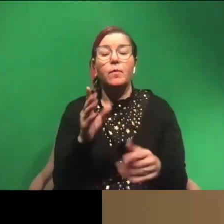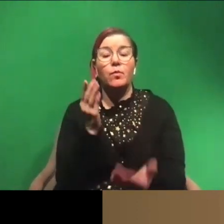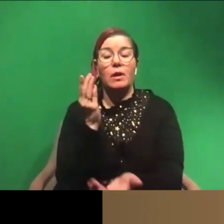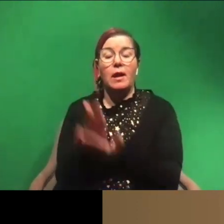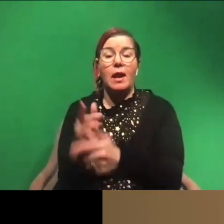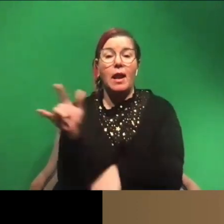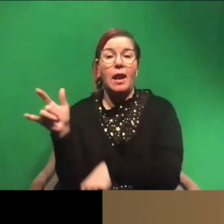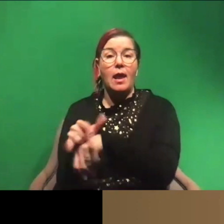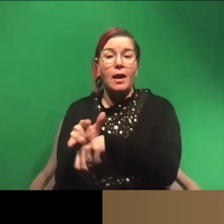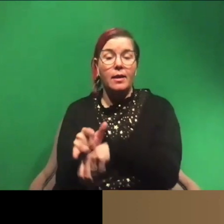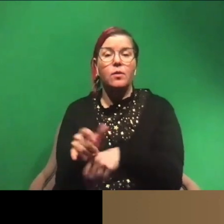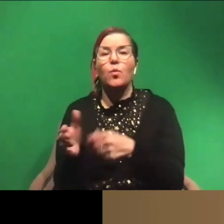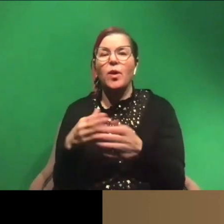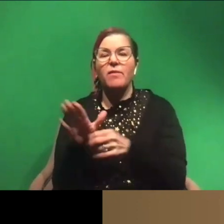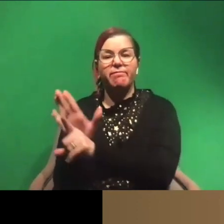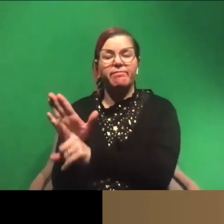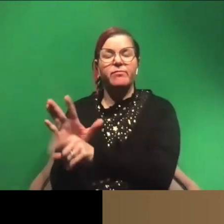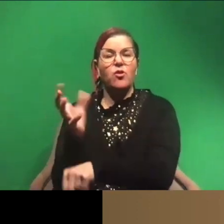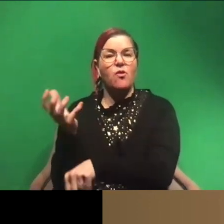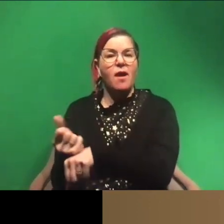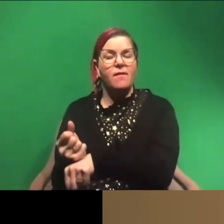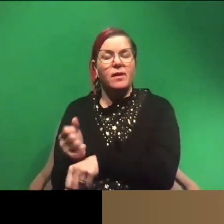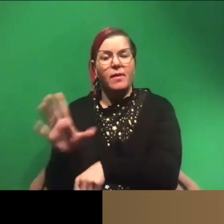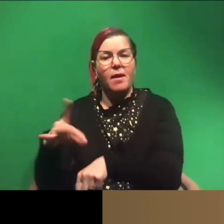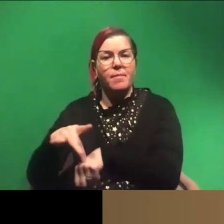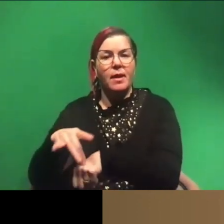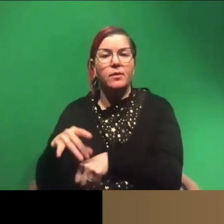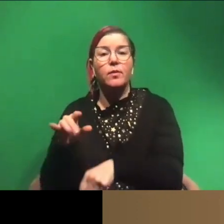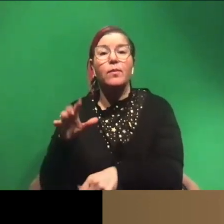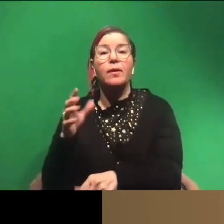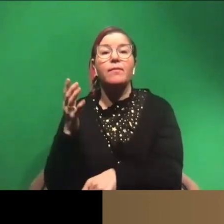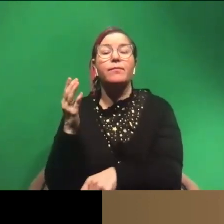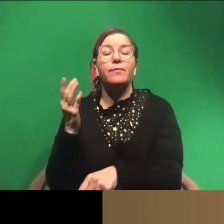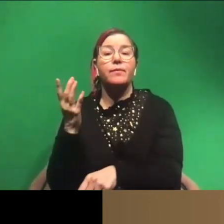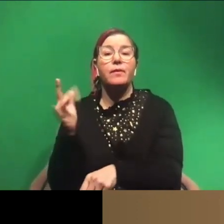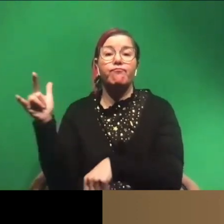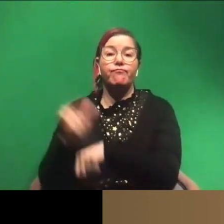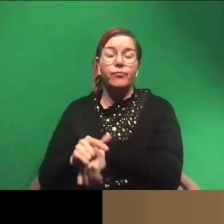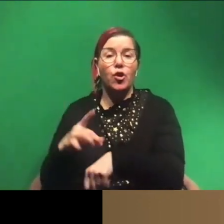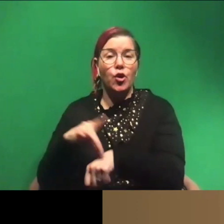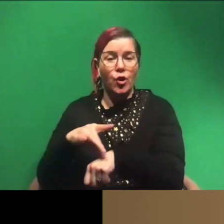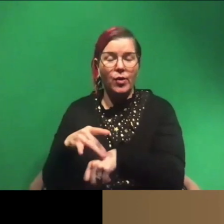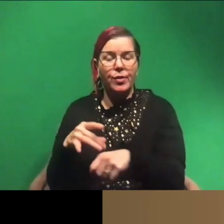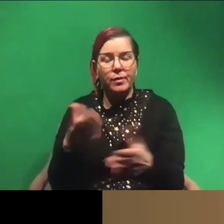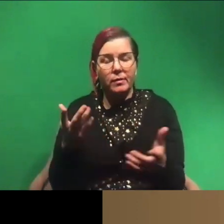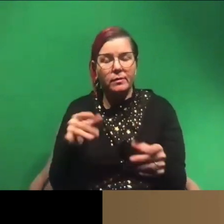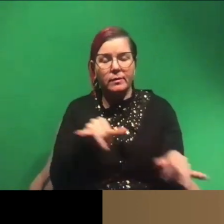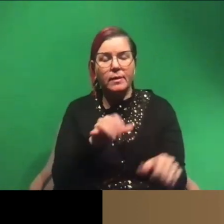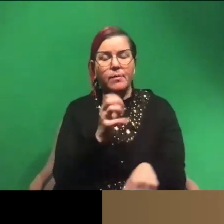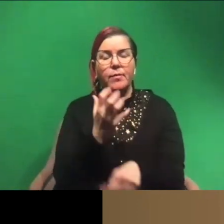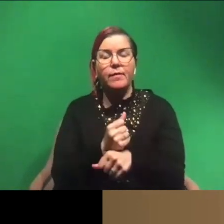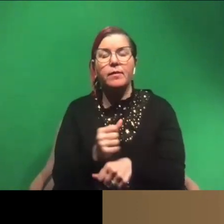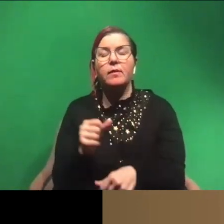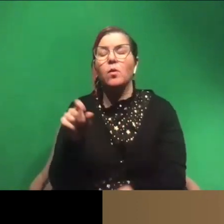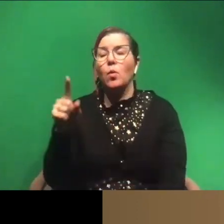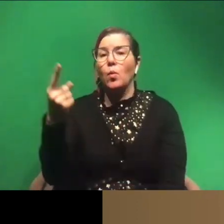you have whatever the gravity is of that planetary body. So if we're landing on Earth, then one gravity of Earth. If you're landing on the moon, it's 1/6